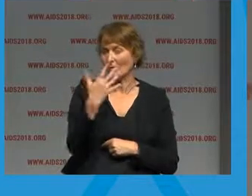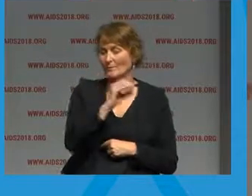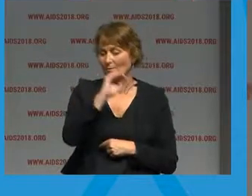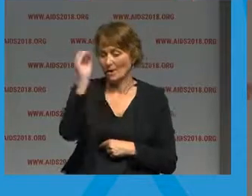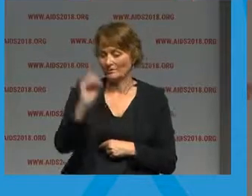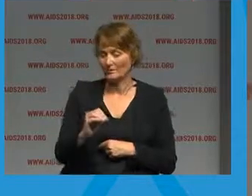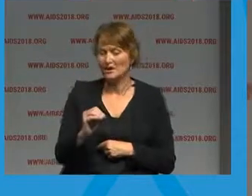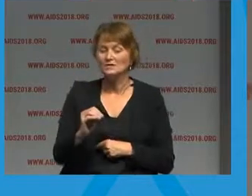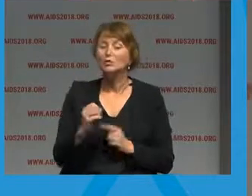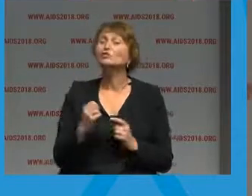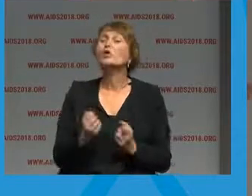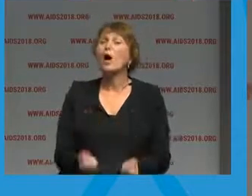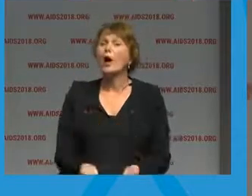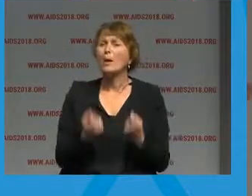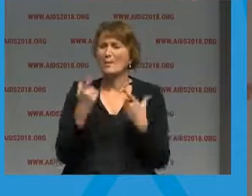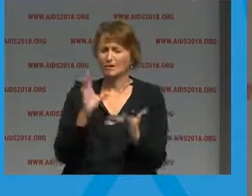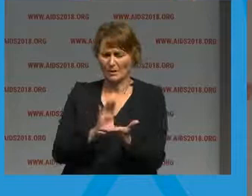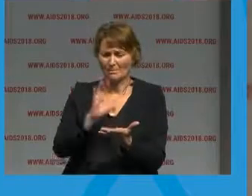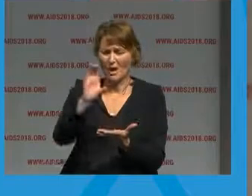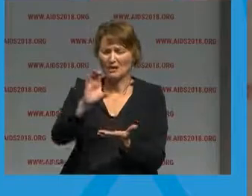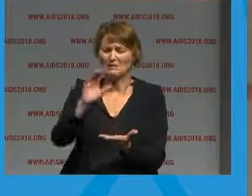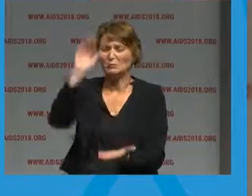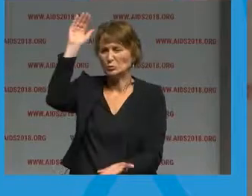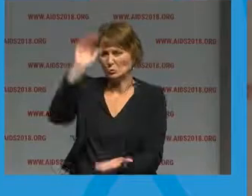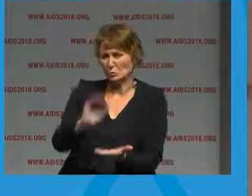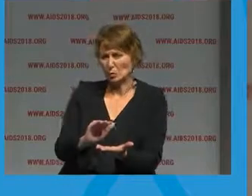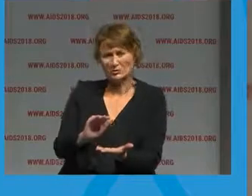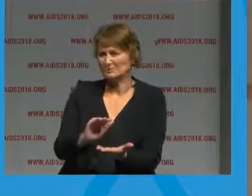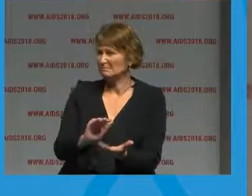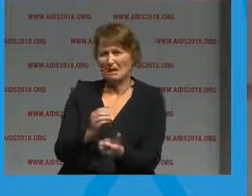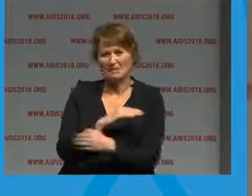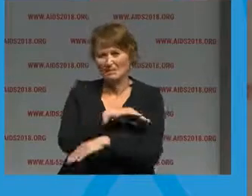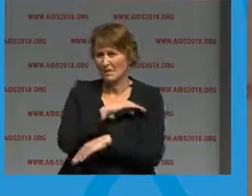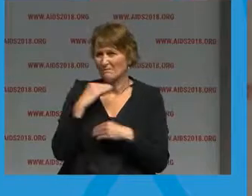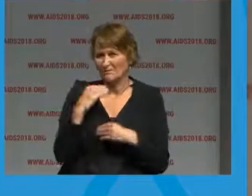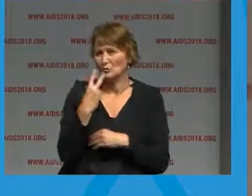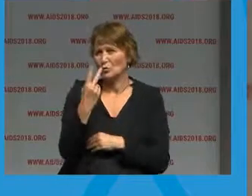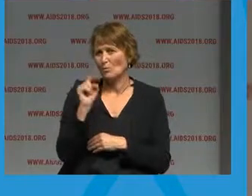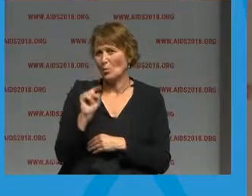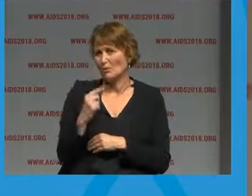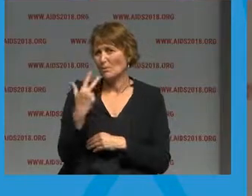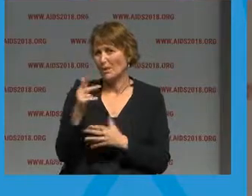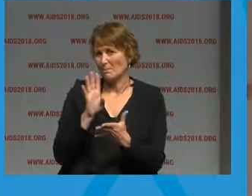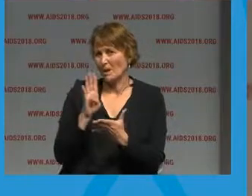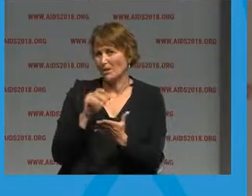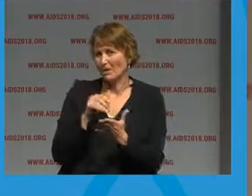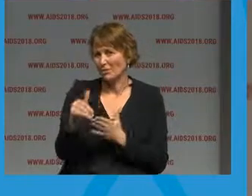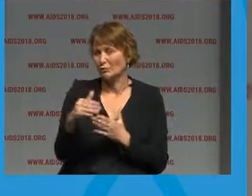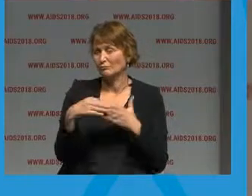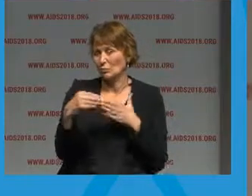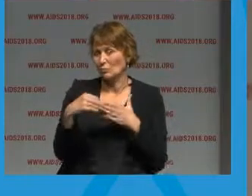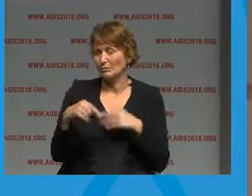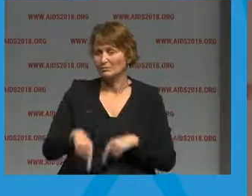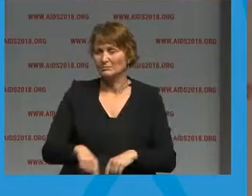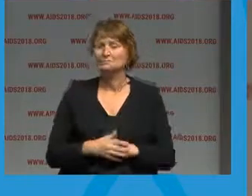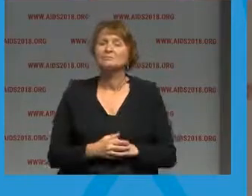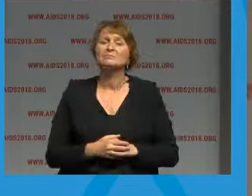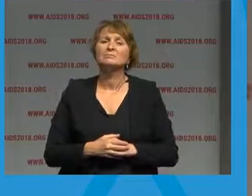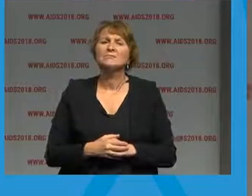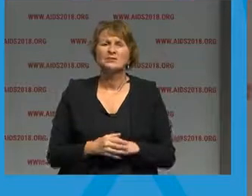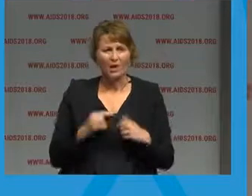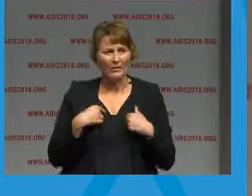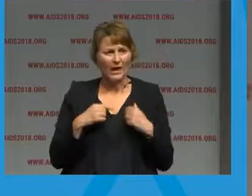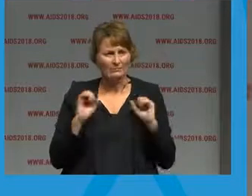short in the investment. Now, if this isn't reason enough for TB and HIV